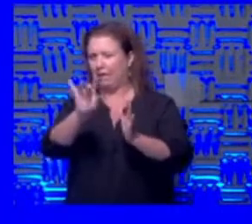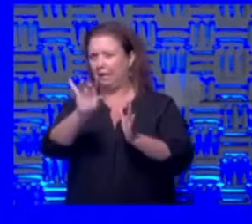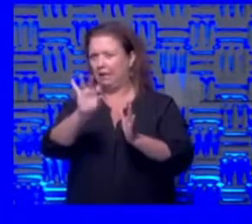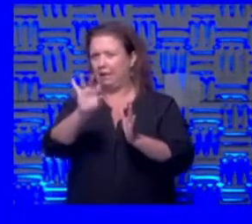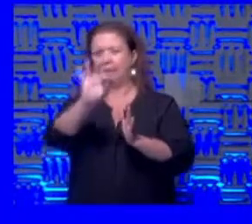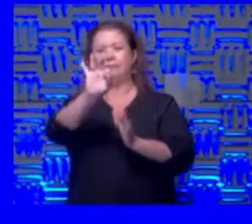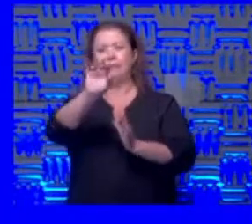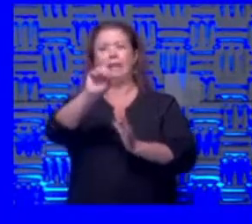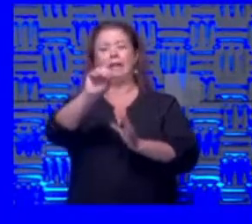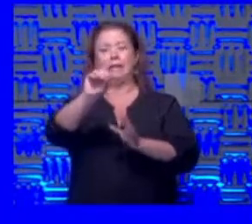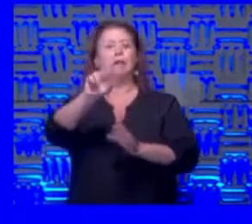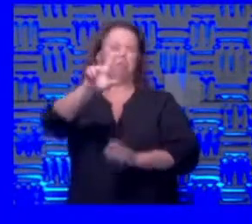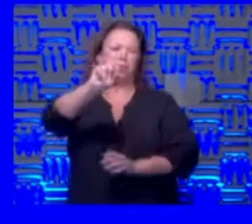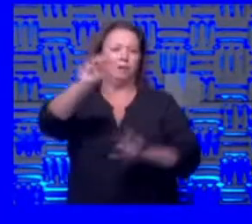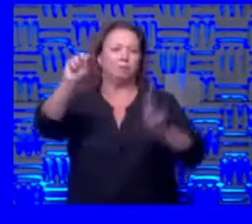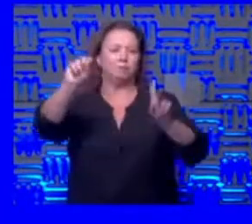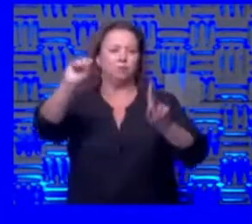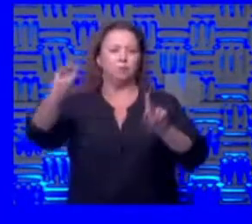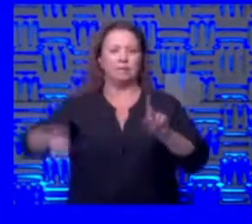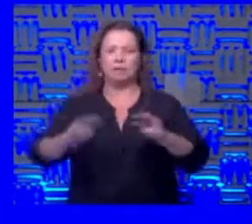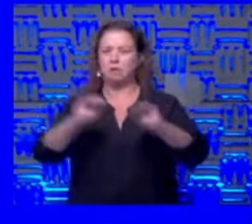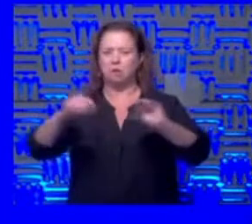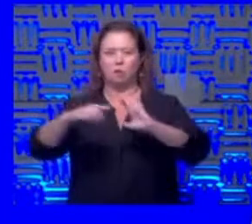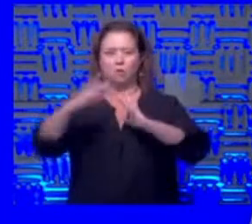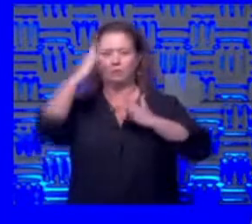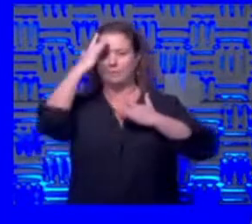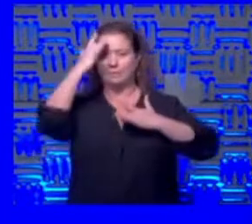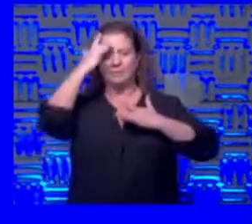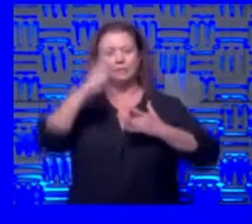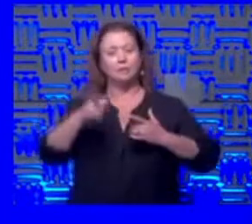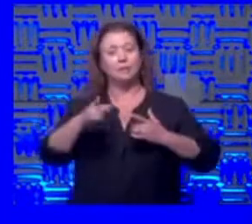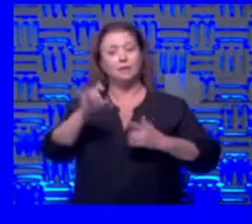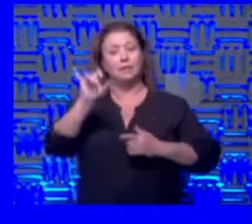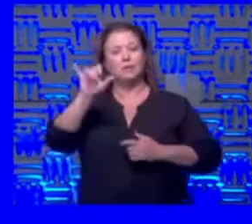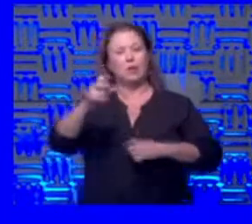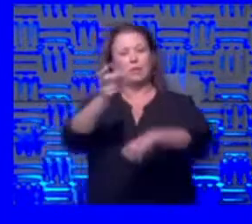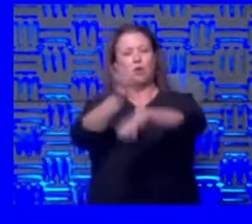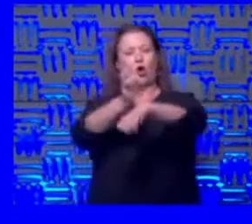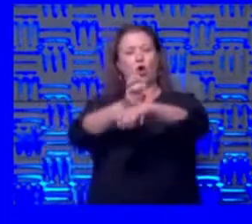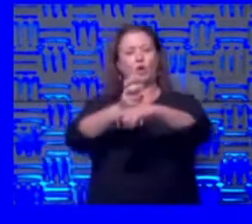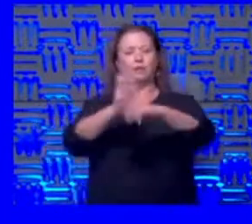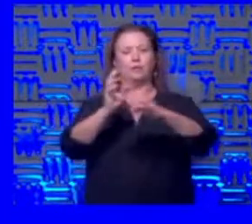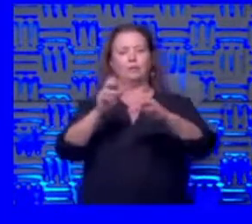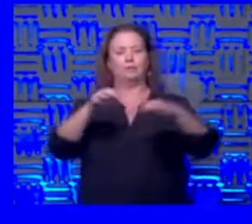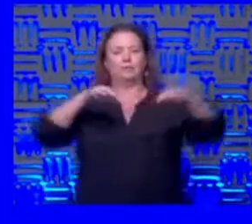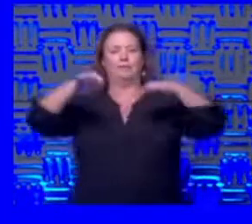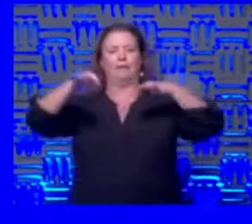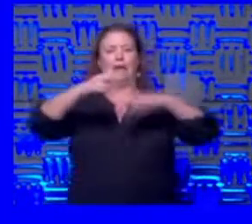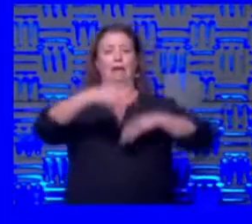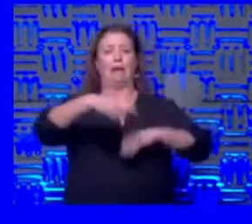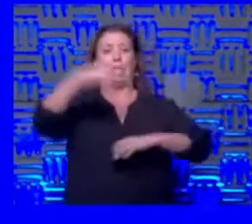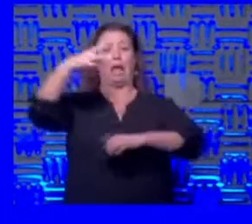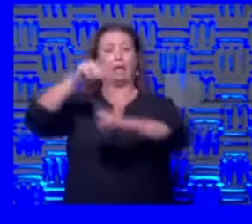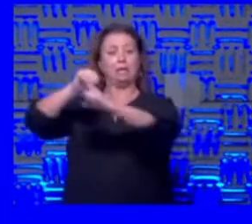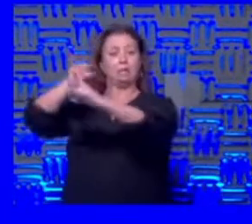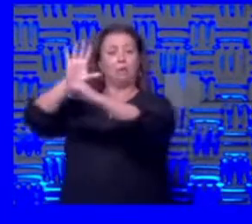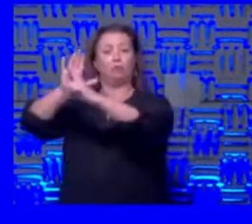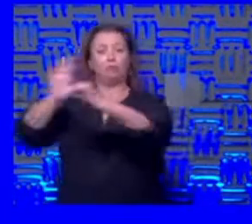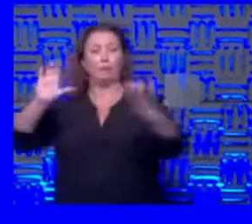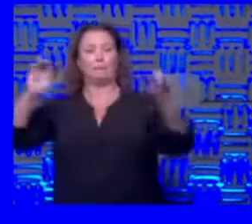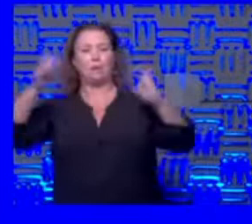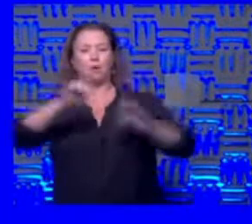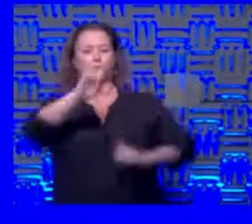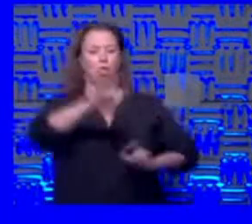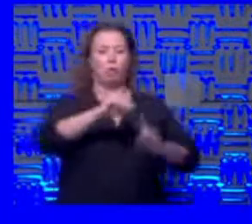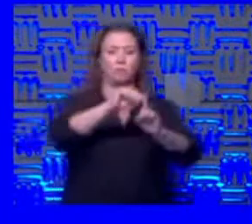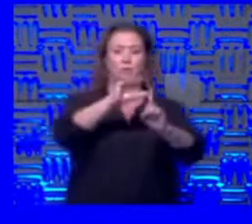90 people, 30% of those people had no symptoms whatsoever. So that's the problem. So it's hard to really define high exposure versus low exposure because